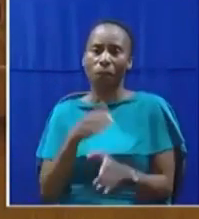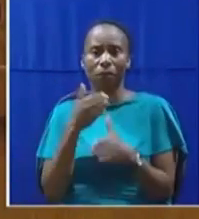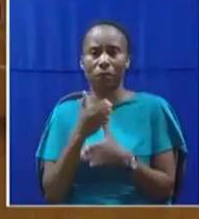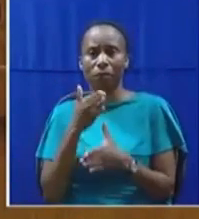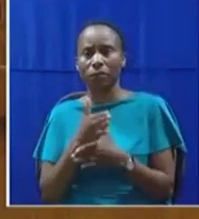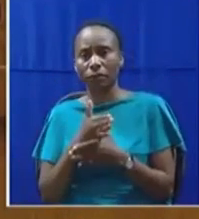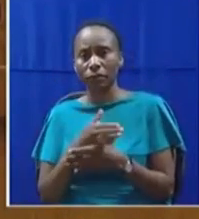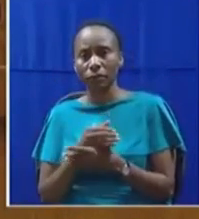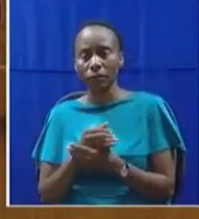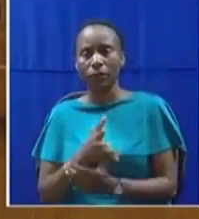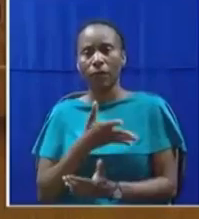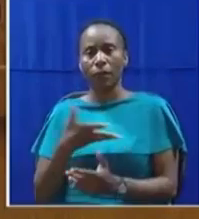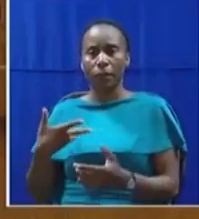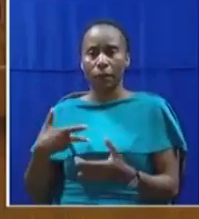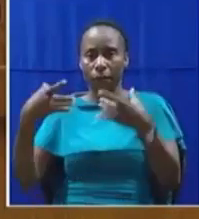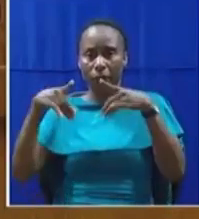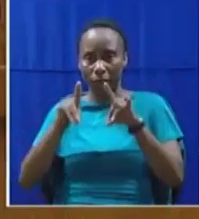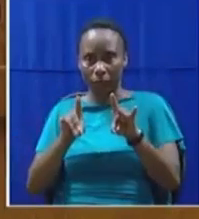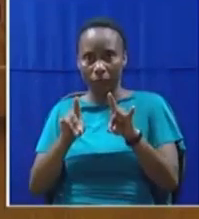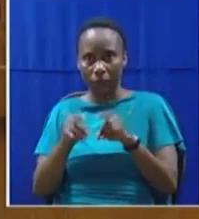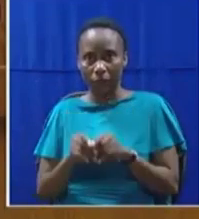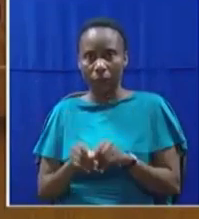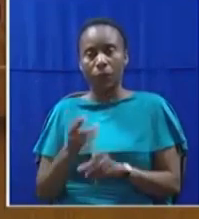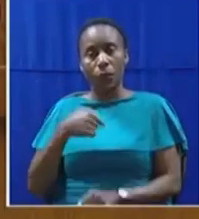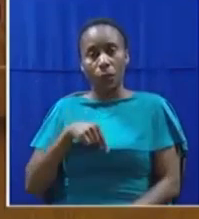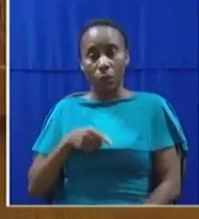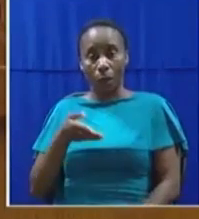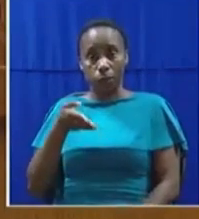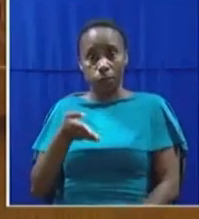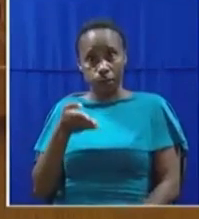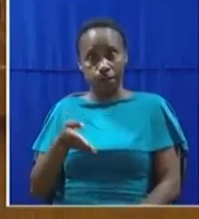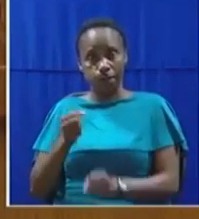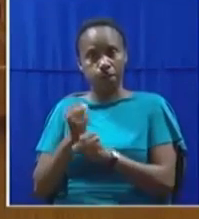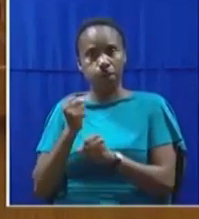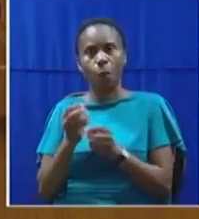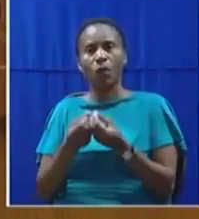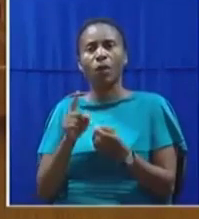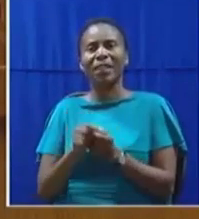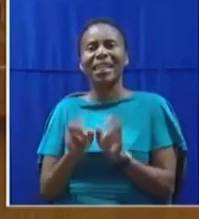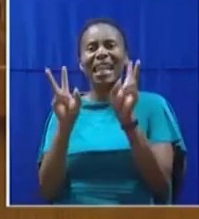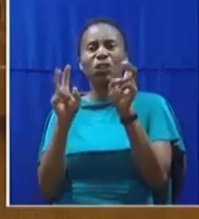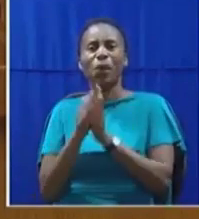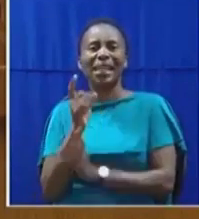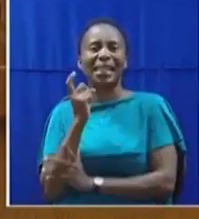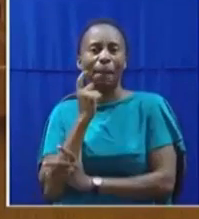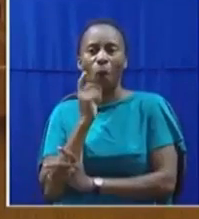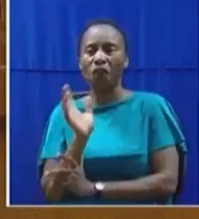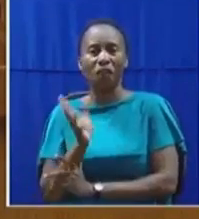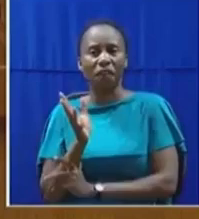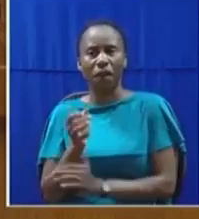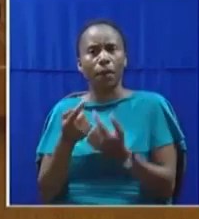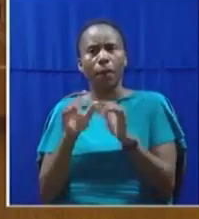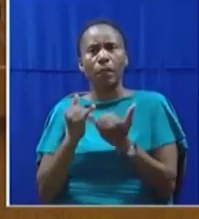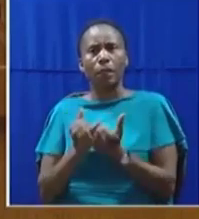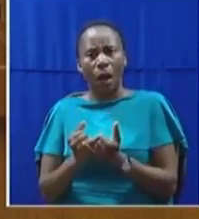Madam Chairperson, we are here dealing with a simple issue which seems to be complicated